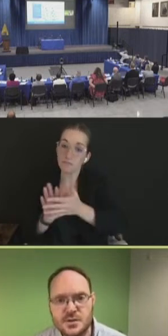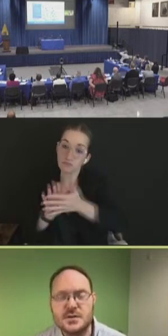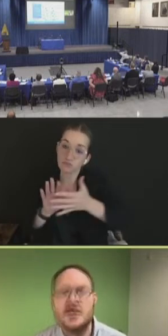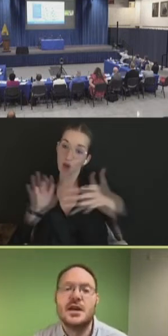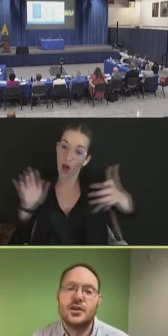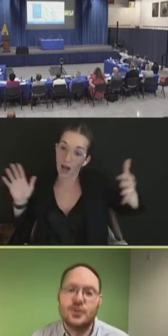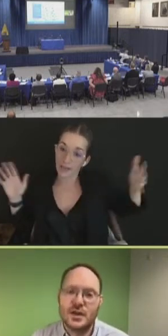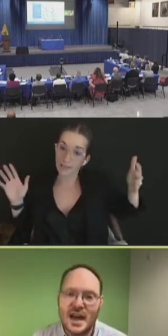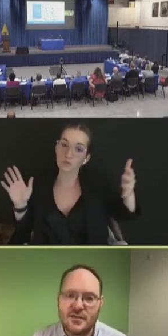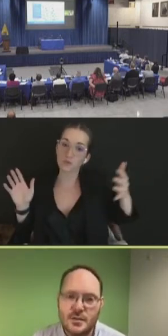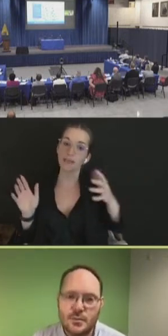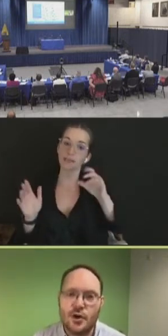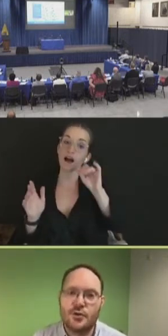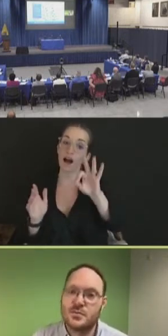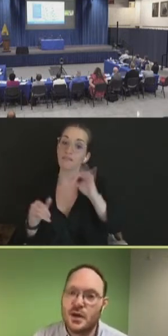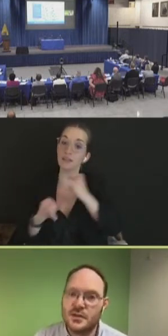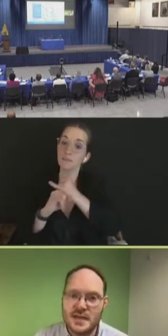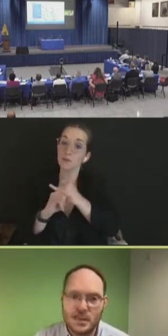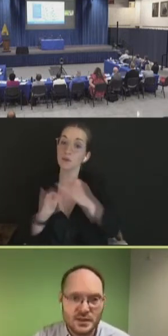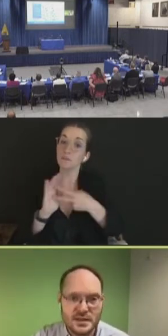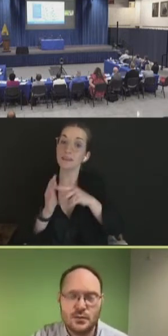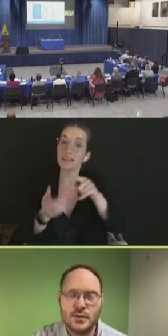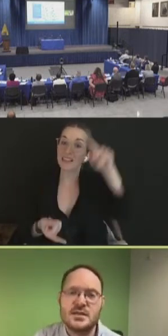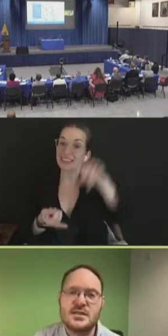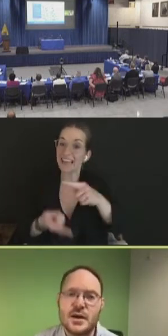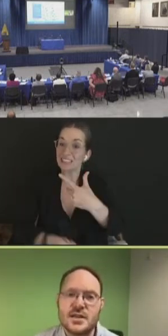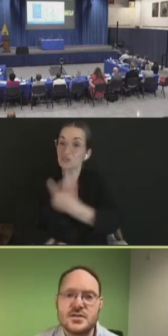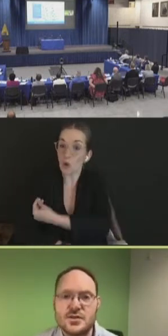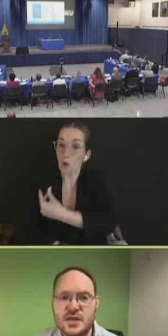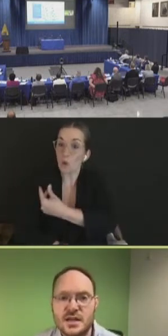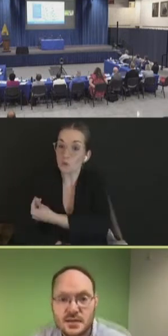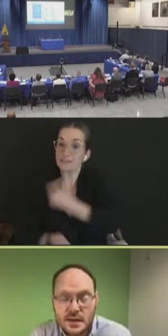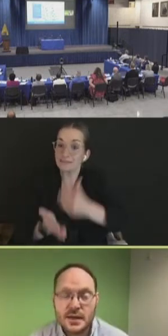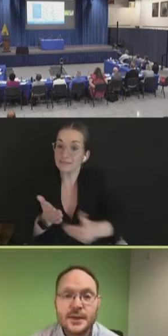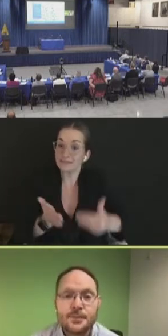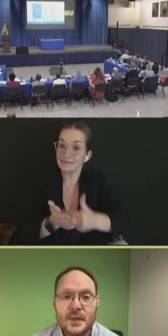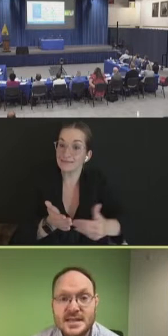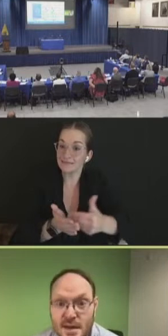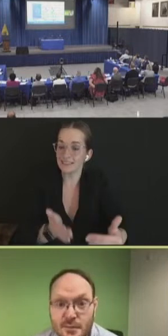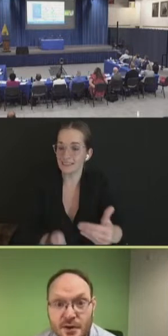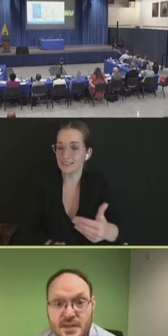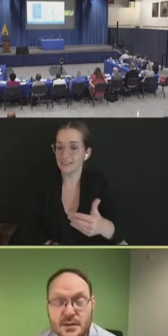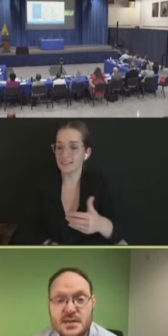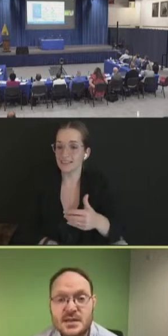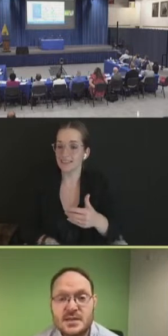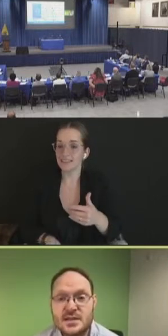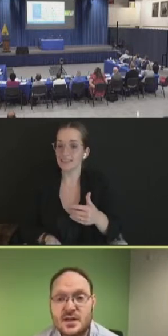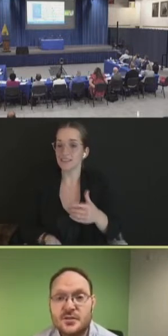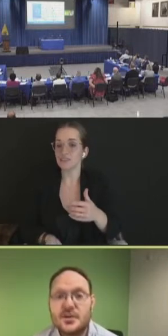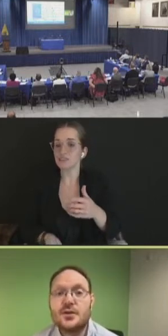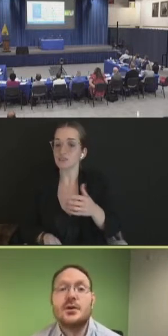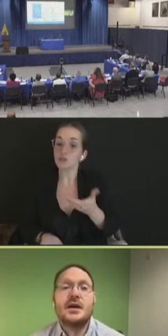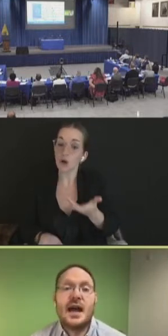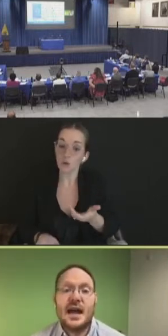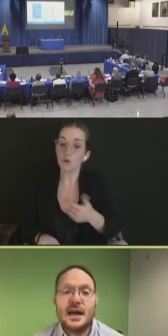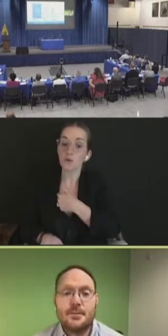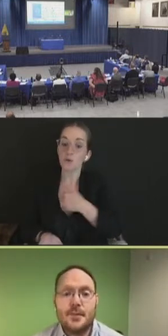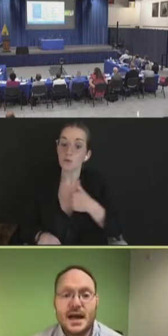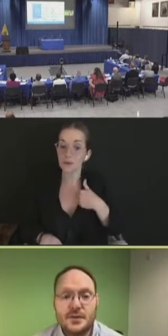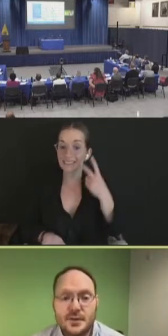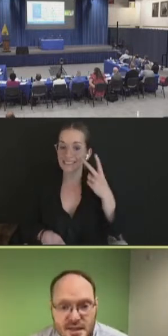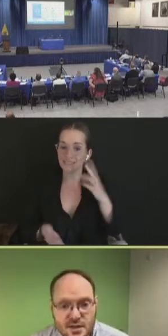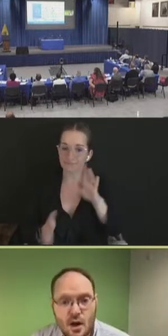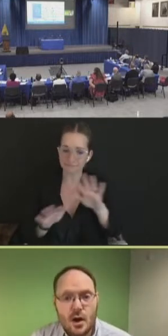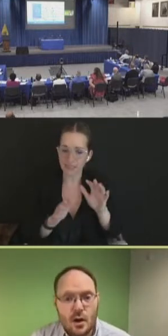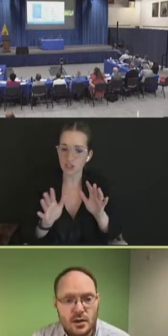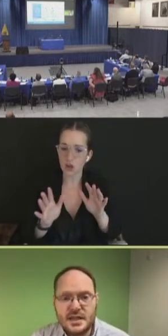of doses. You can have a broader response that will deal with situations such as escape variants that we see in SARS-CoV-2.